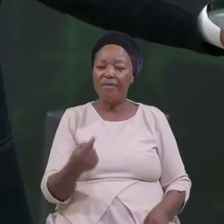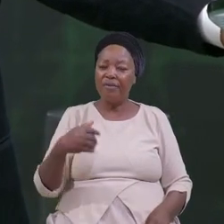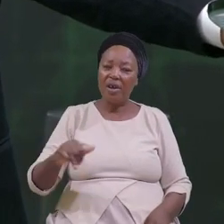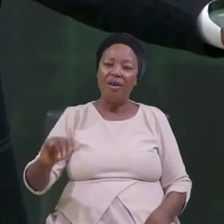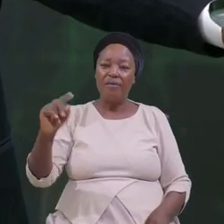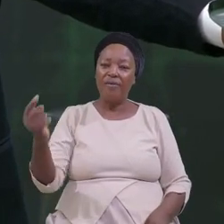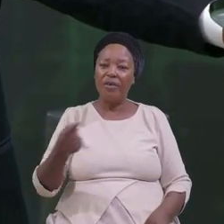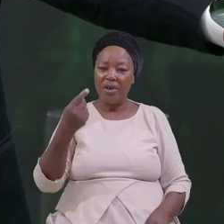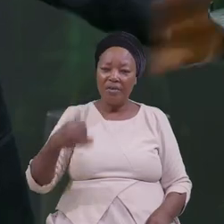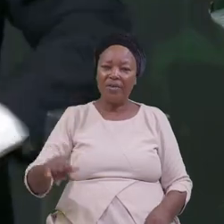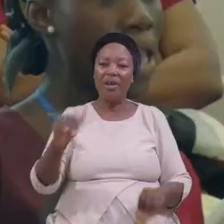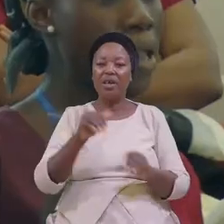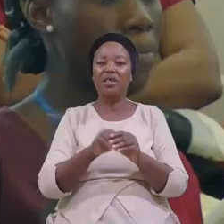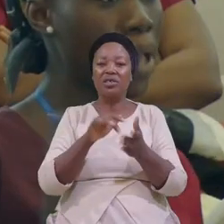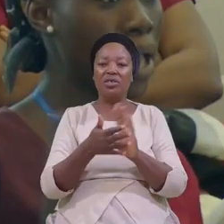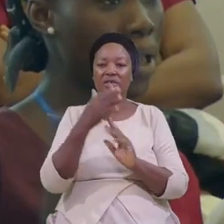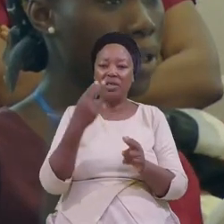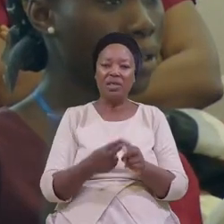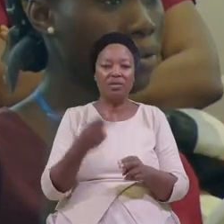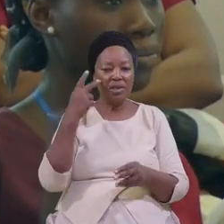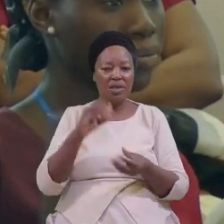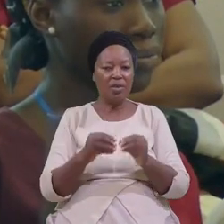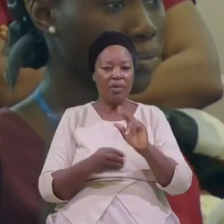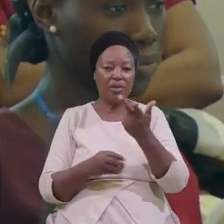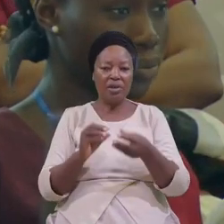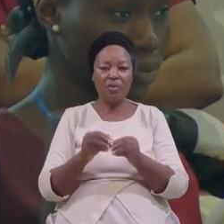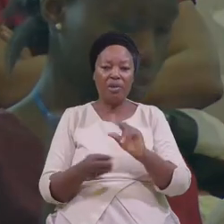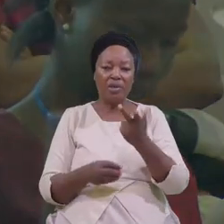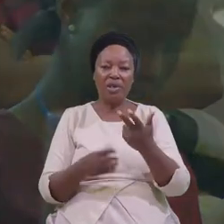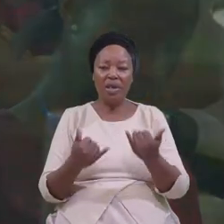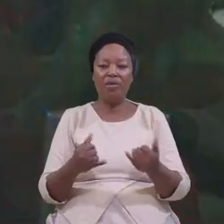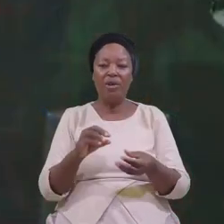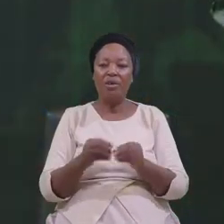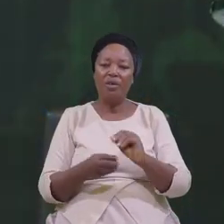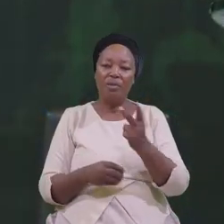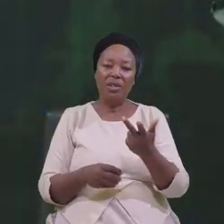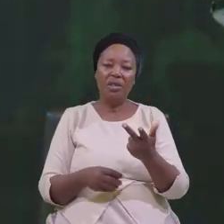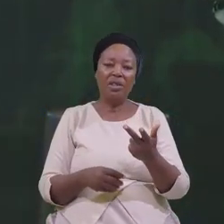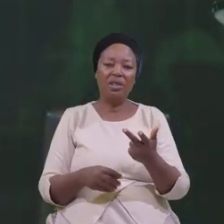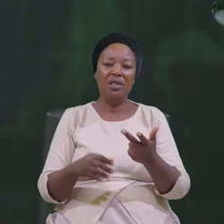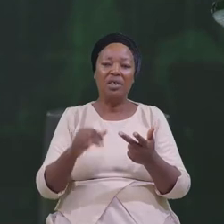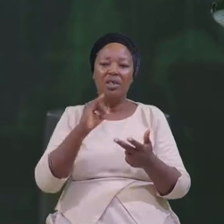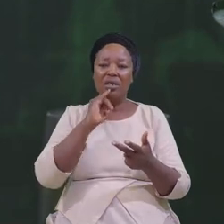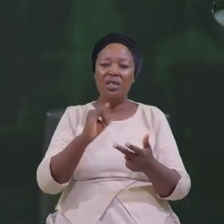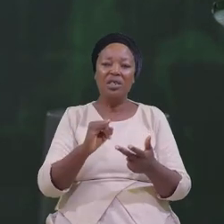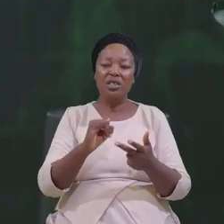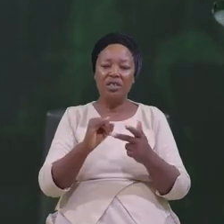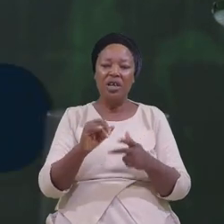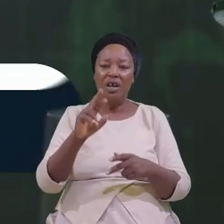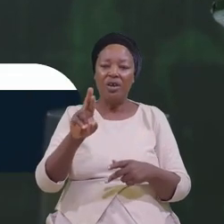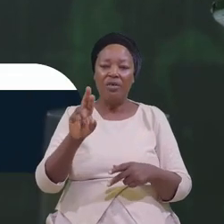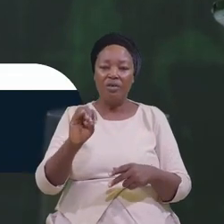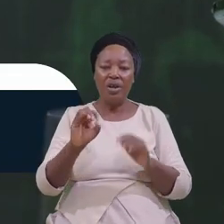forever, in Jesus' name. Look at number three here. Number three here is recommitment for